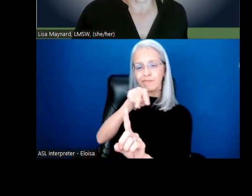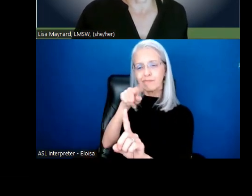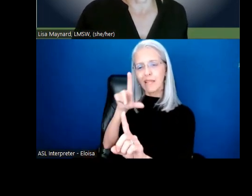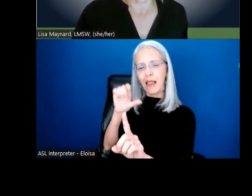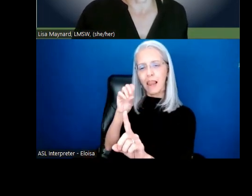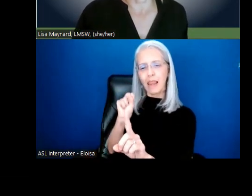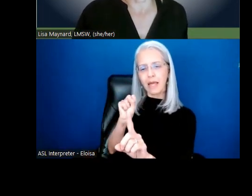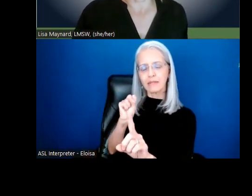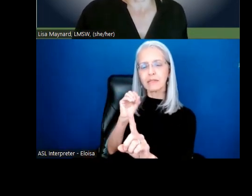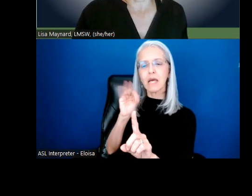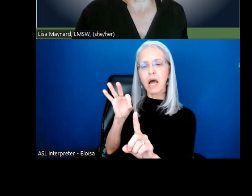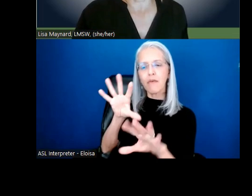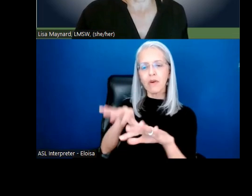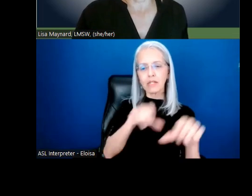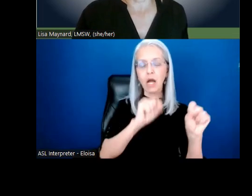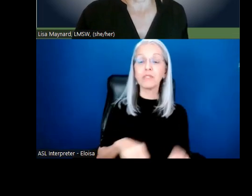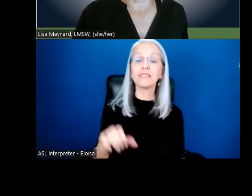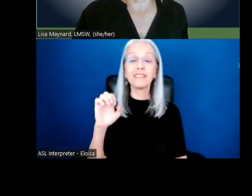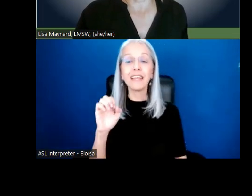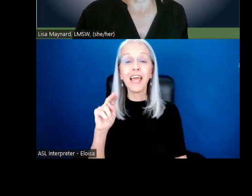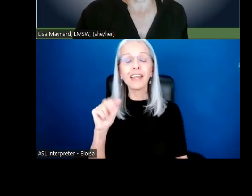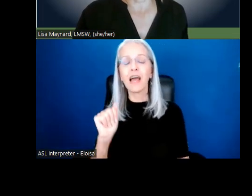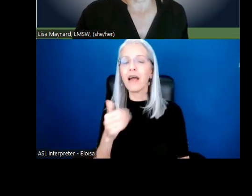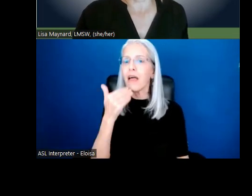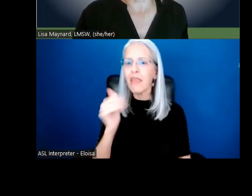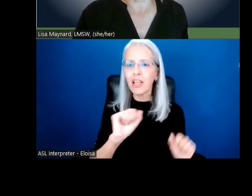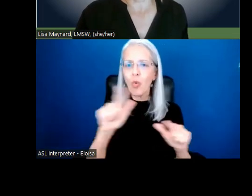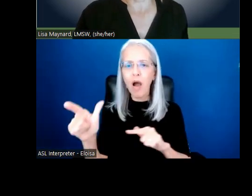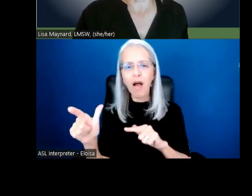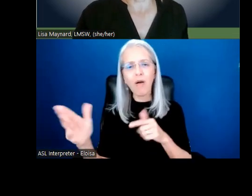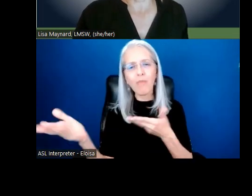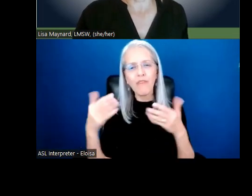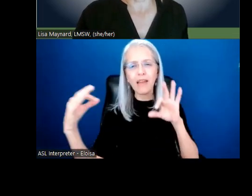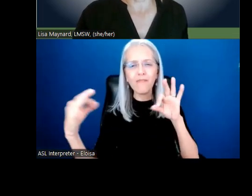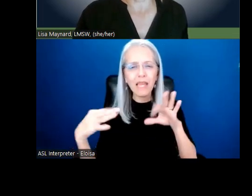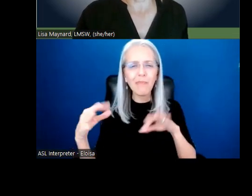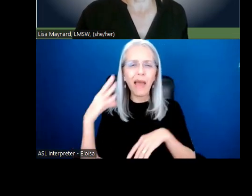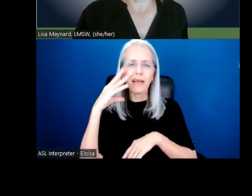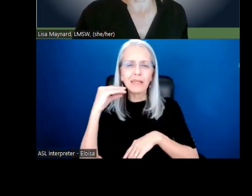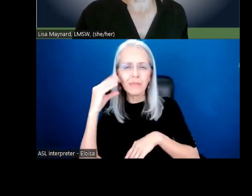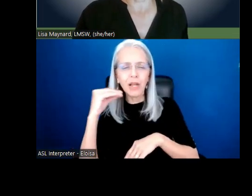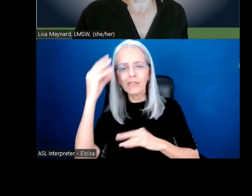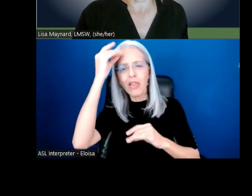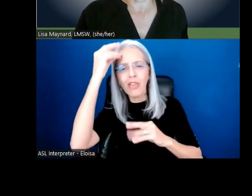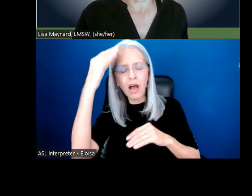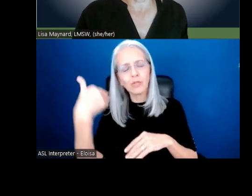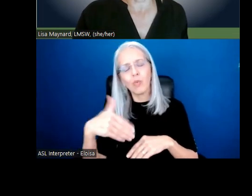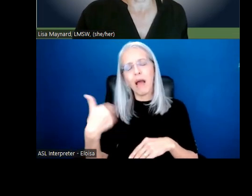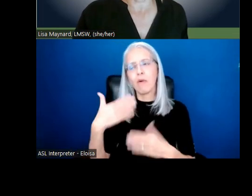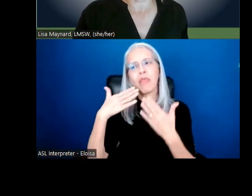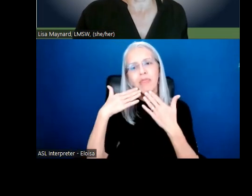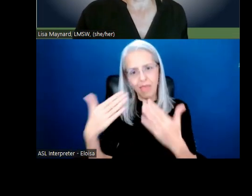of you for engaging and providing your thoughts, your feedback, your experiences. We are so thankful for